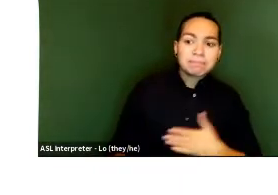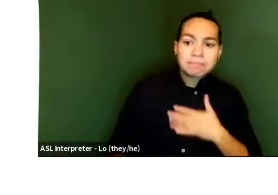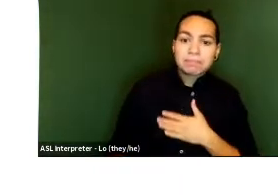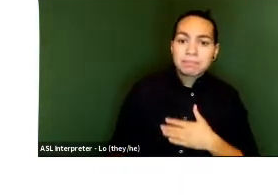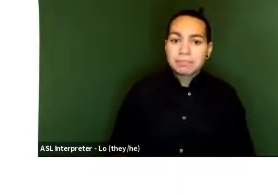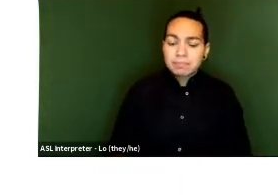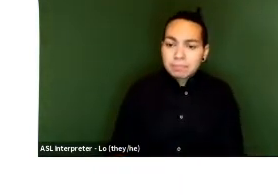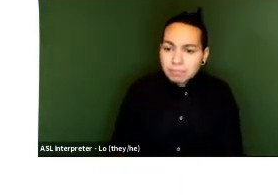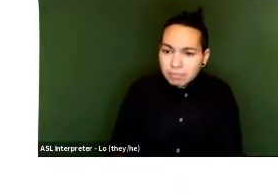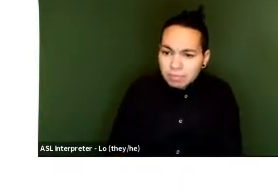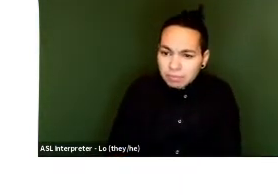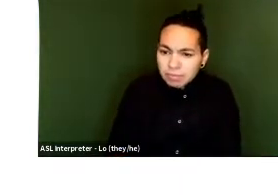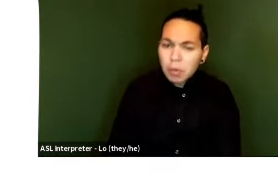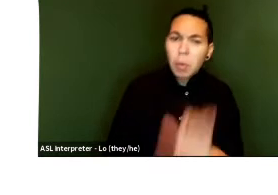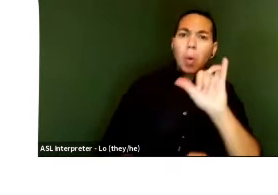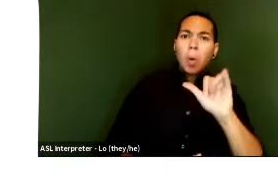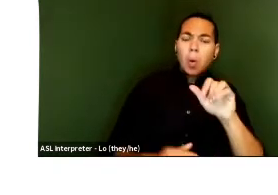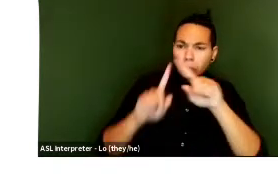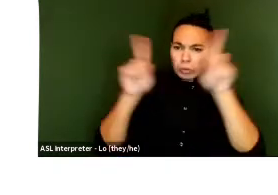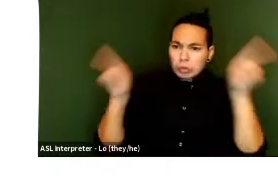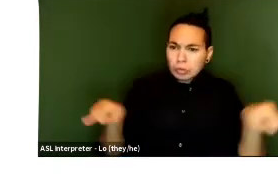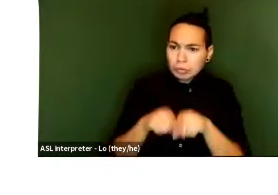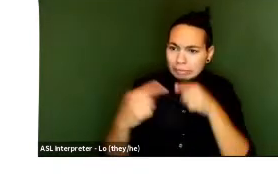I think the screen is having issues.